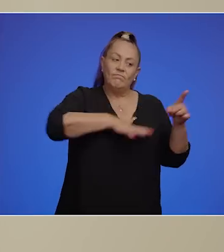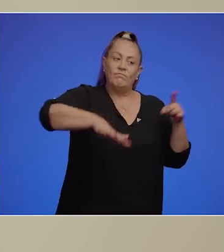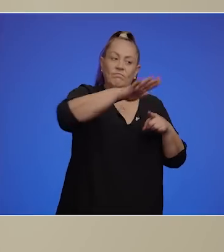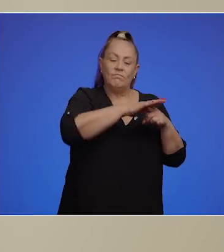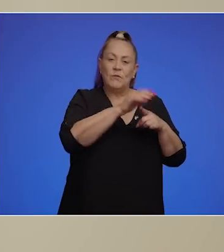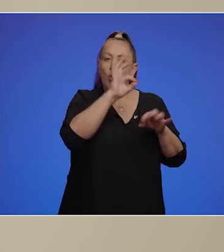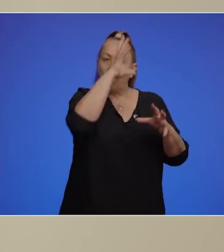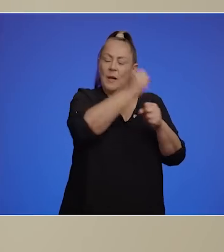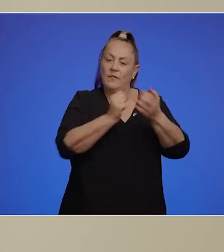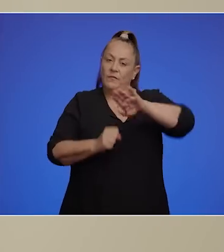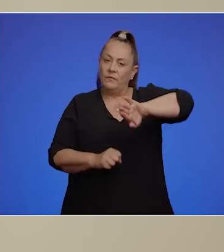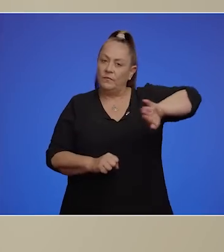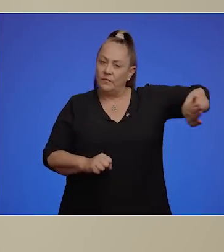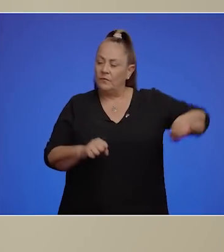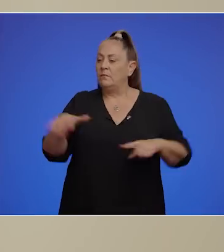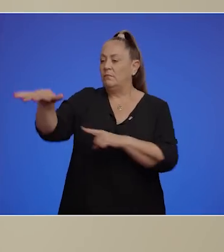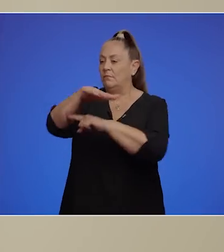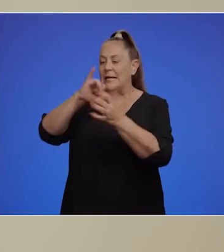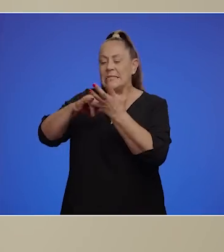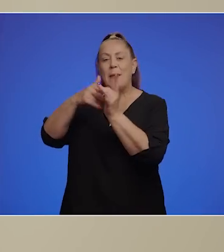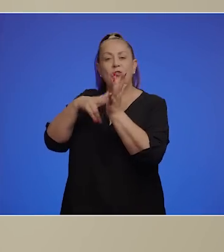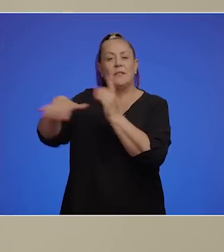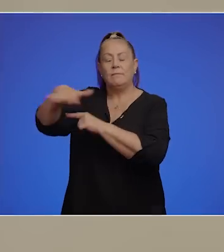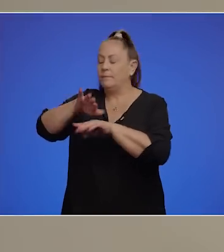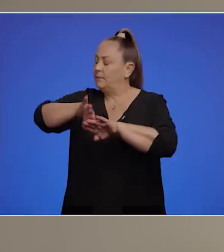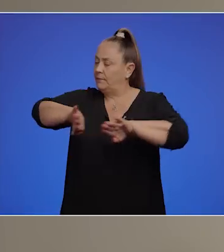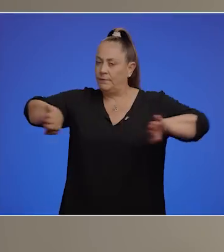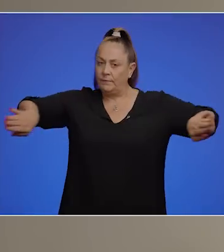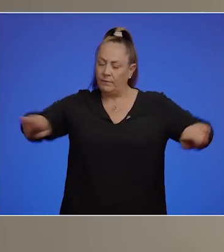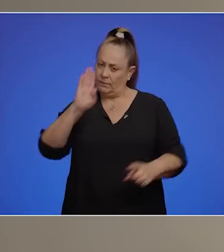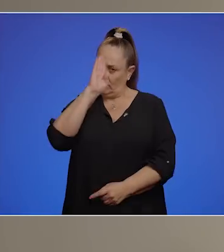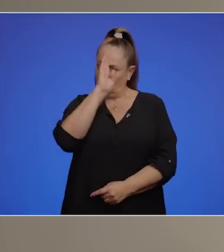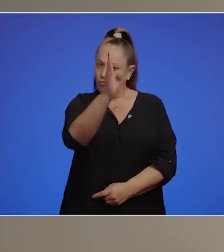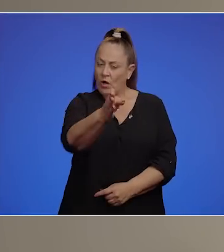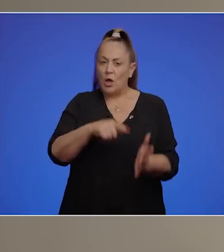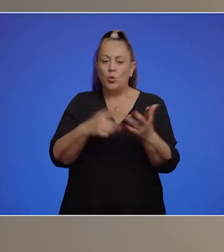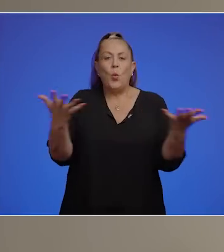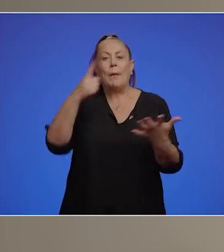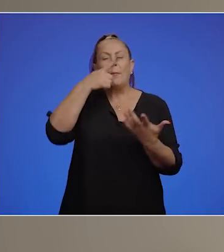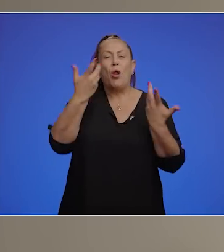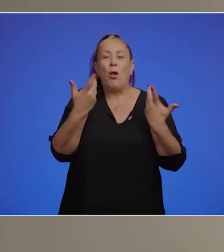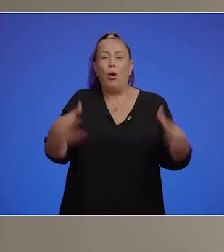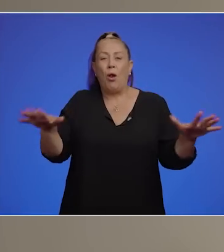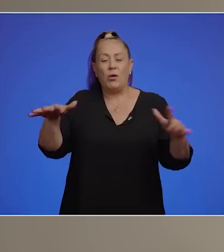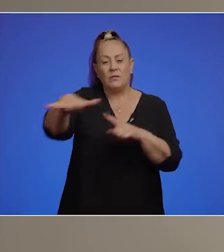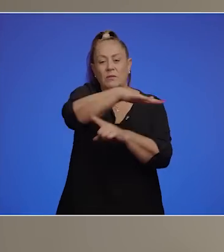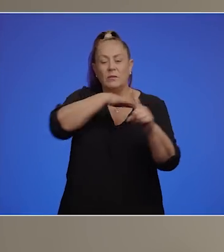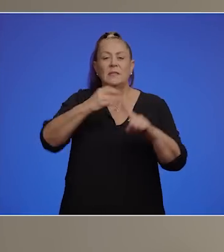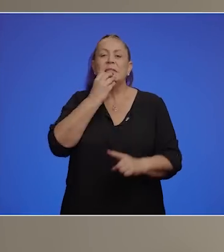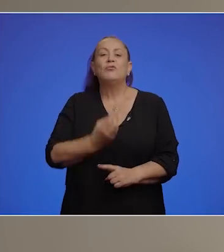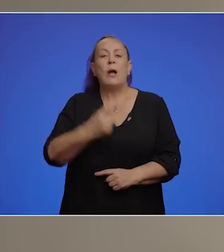territory, and do not enter any Samaritan town. Go rather to the lost sheep of the house of